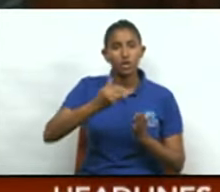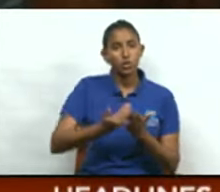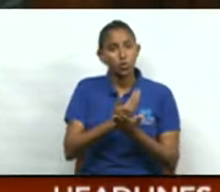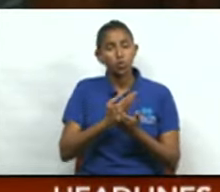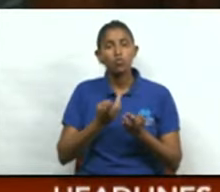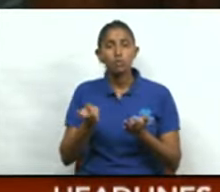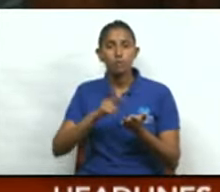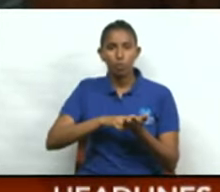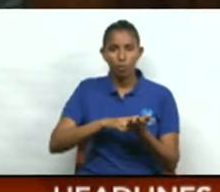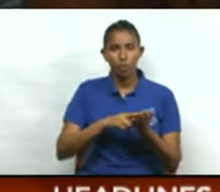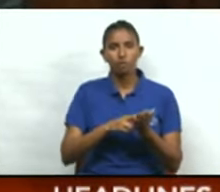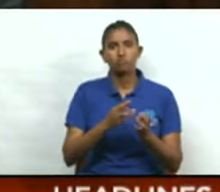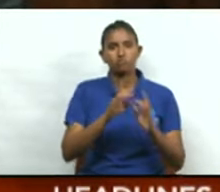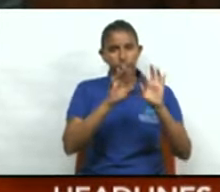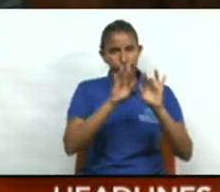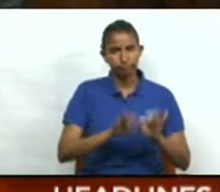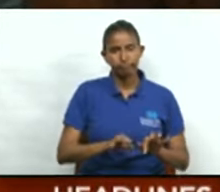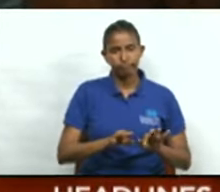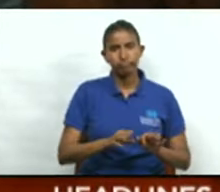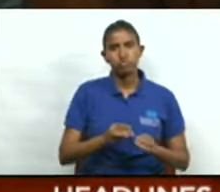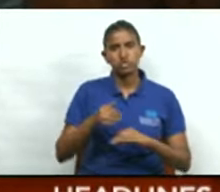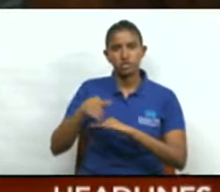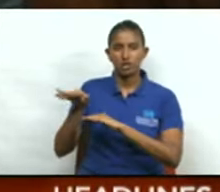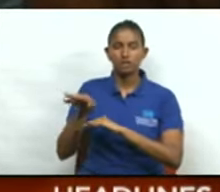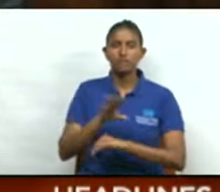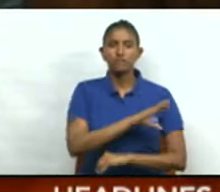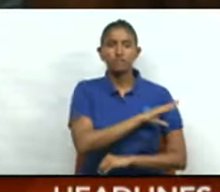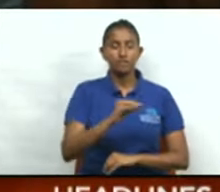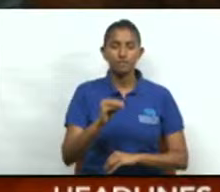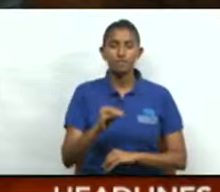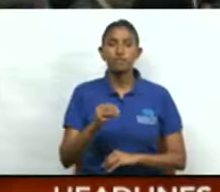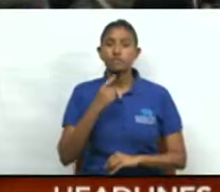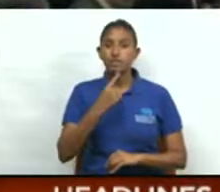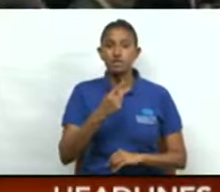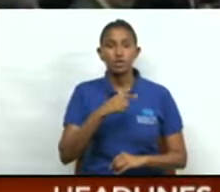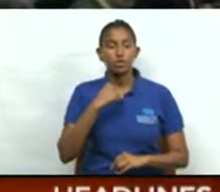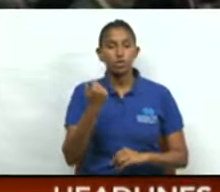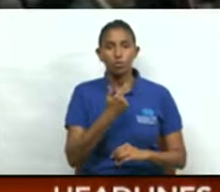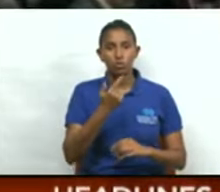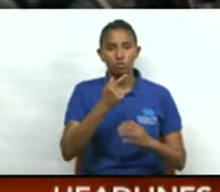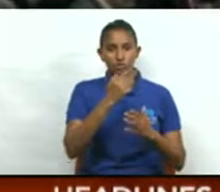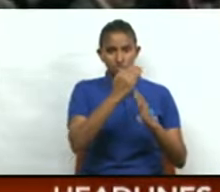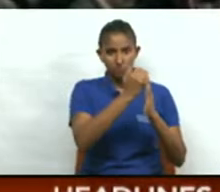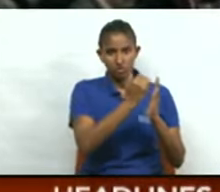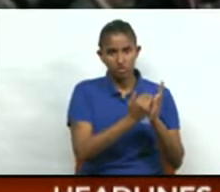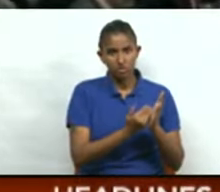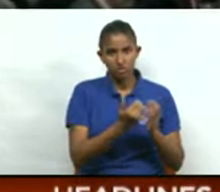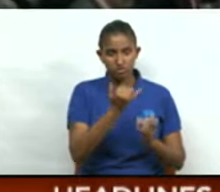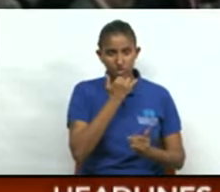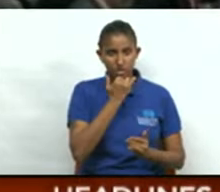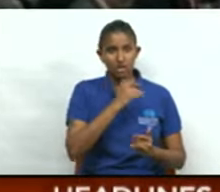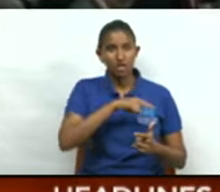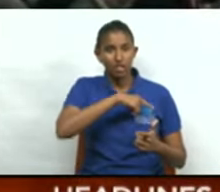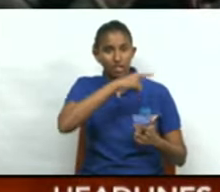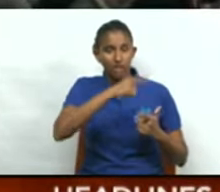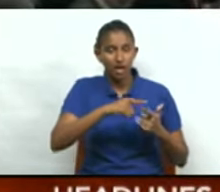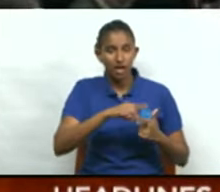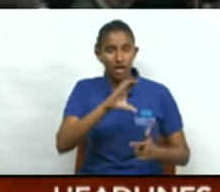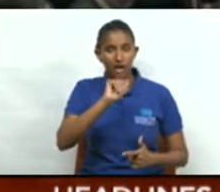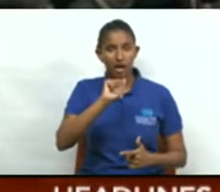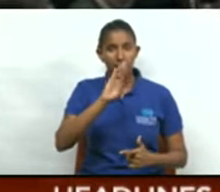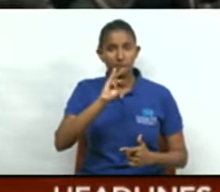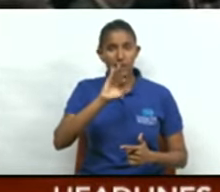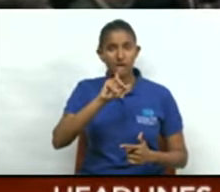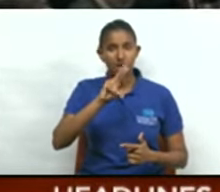anomalies still existed in the revised recommendations of the SRC, the cabinet will make appropriate adjustments to the